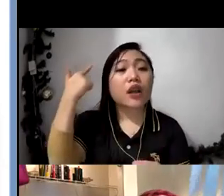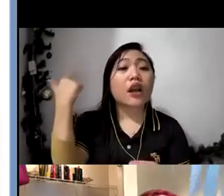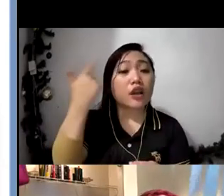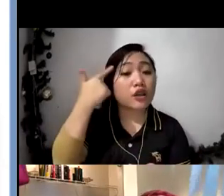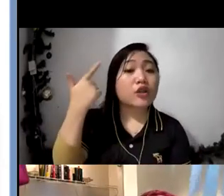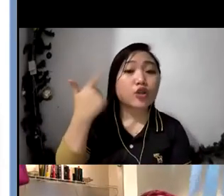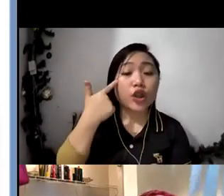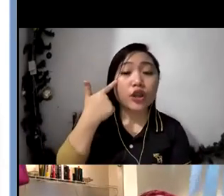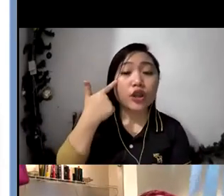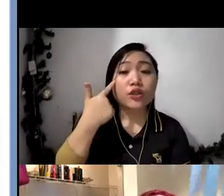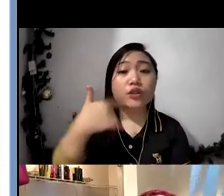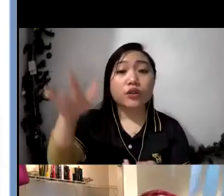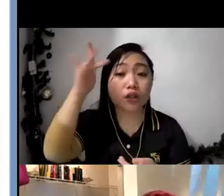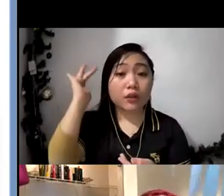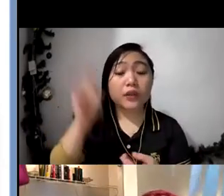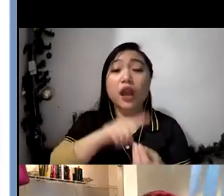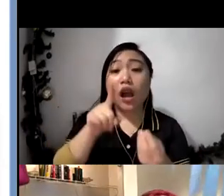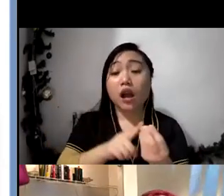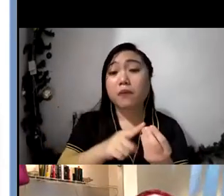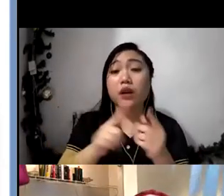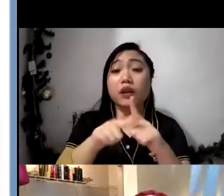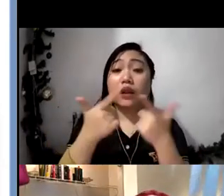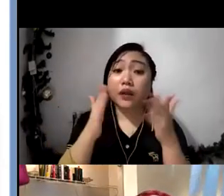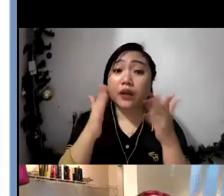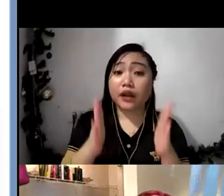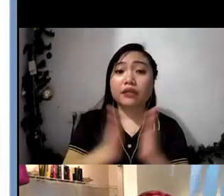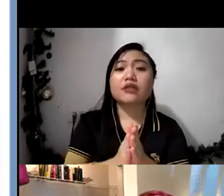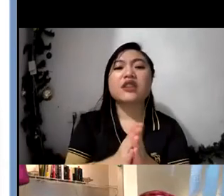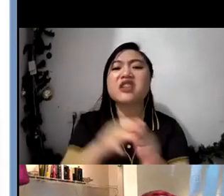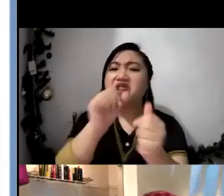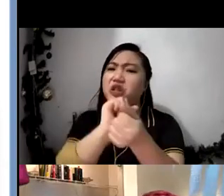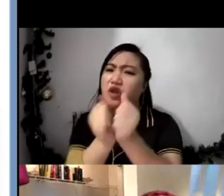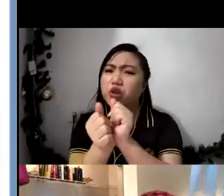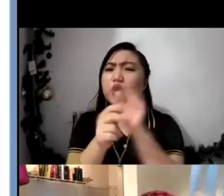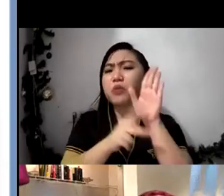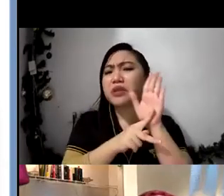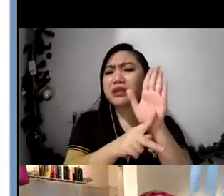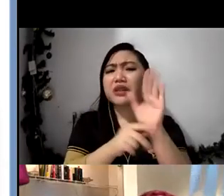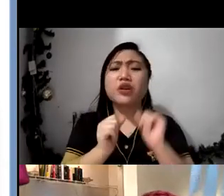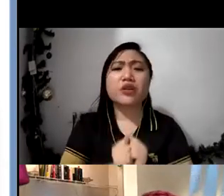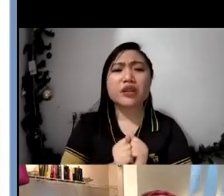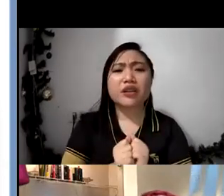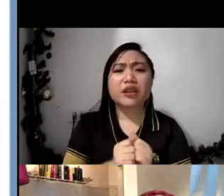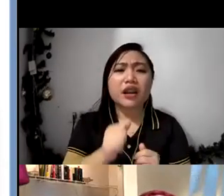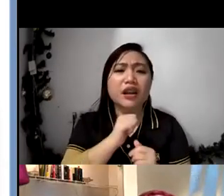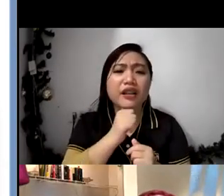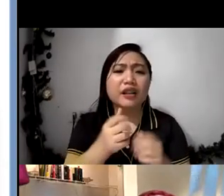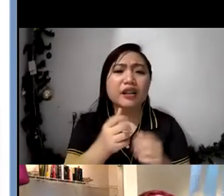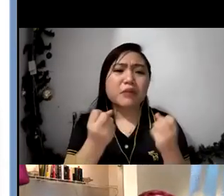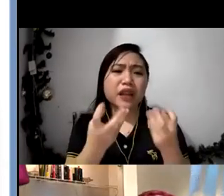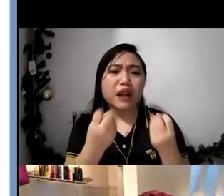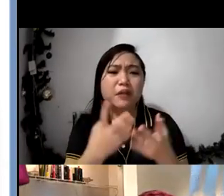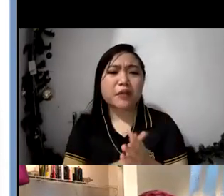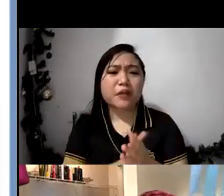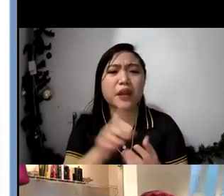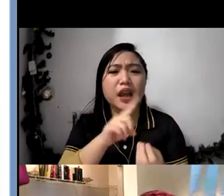librarian. I actually tried to tweak the presentation, no. Unfortunately, hindi po ganun kalami yung nakita ko mga literature pa,